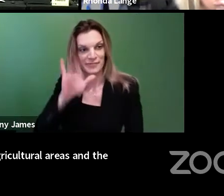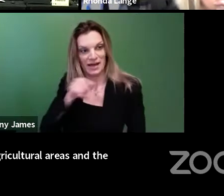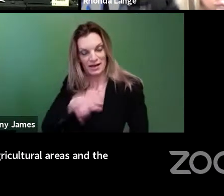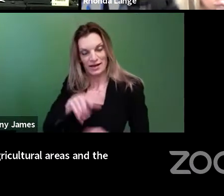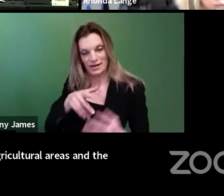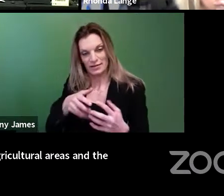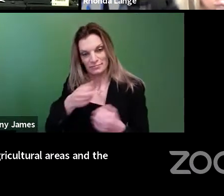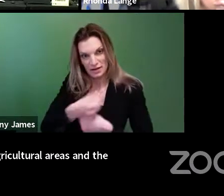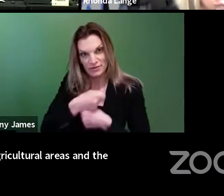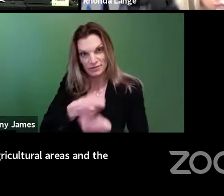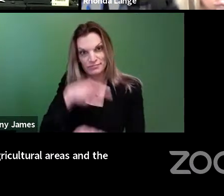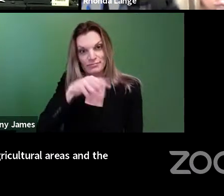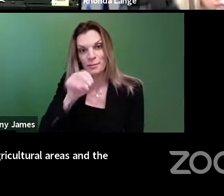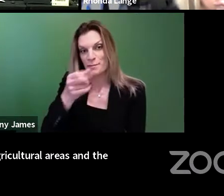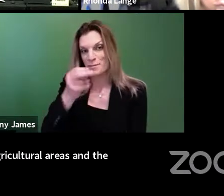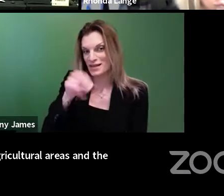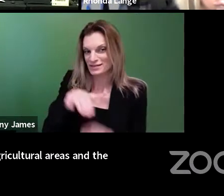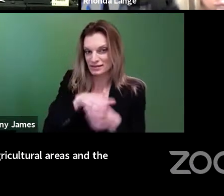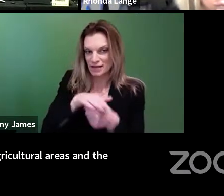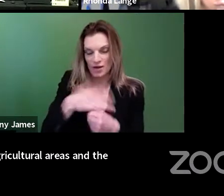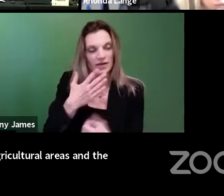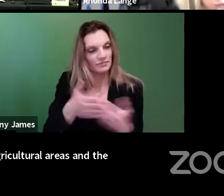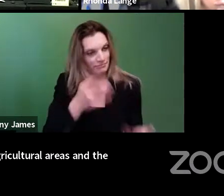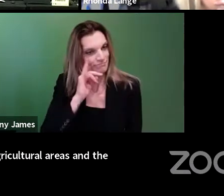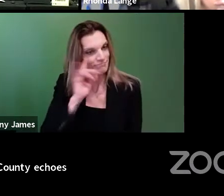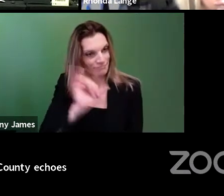County echoes this mix.